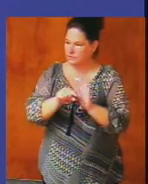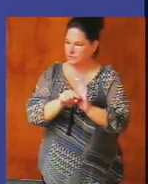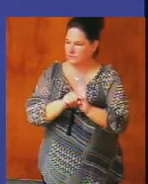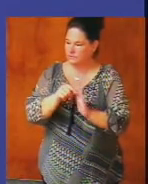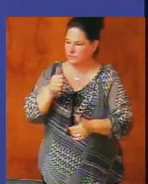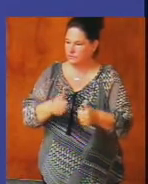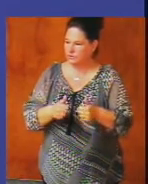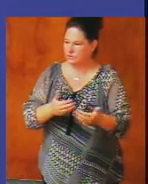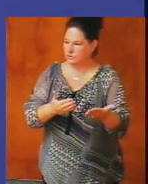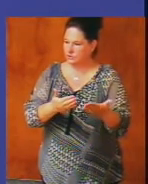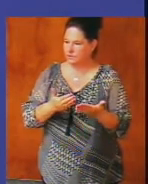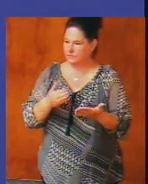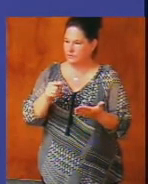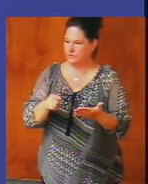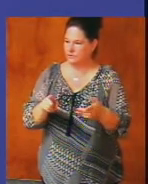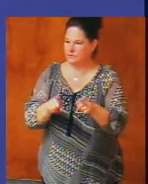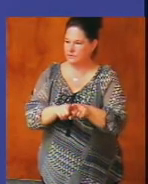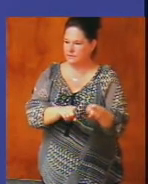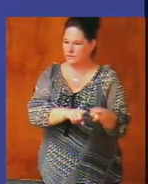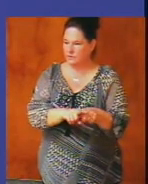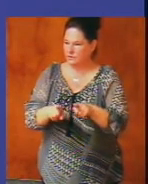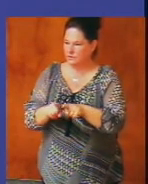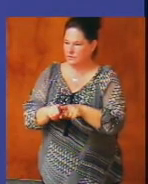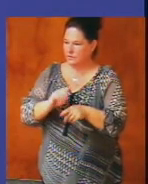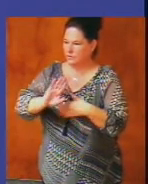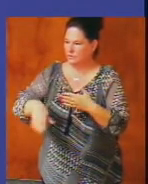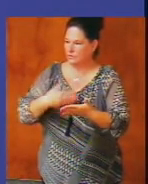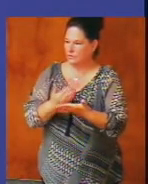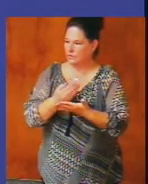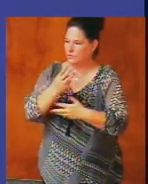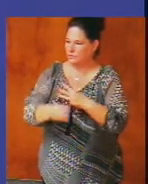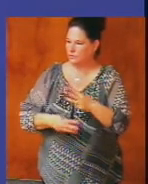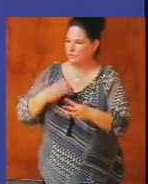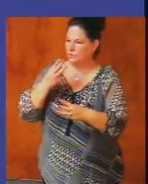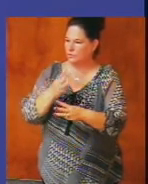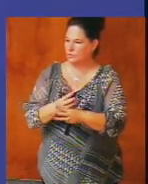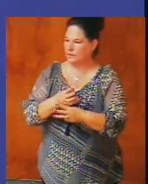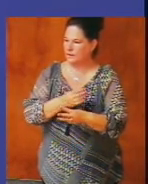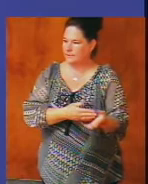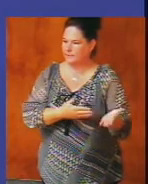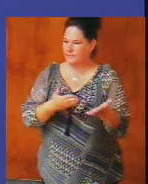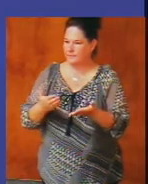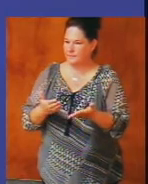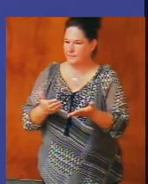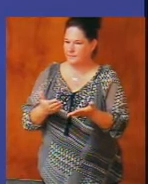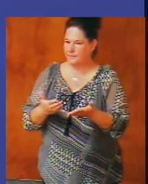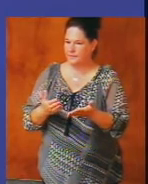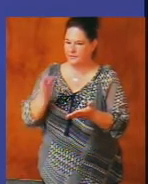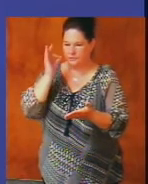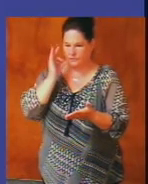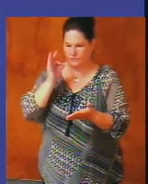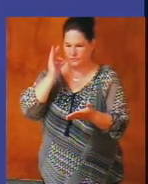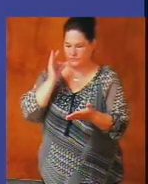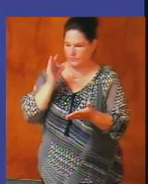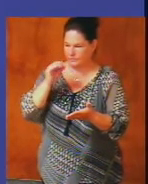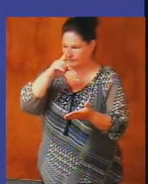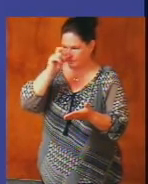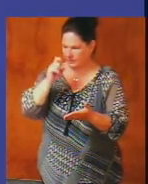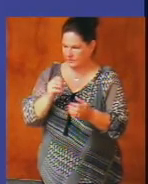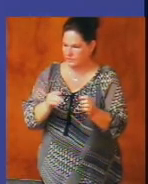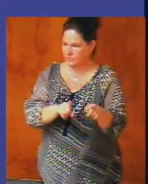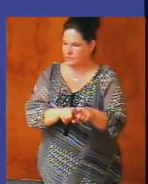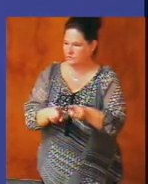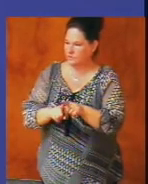has come to you as it has also in all the world, and is bringing forth fruit as it is also among